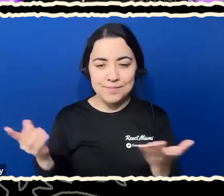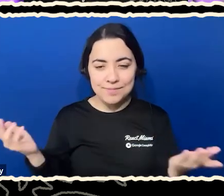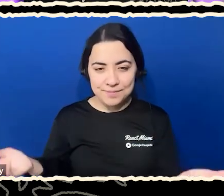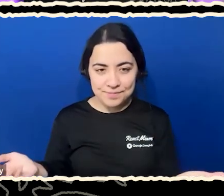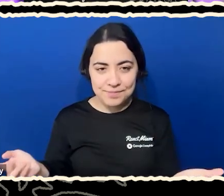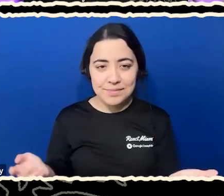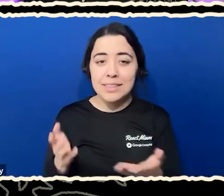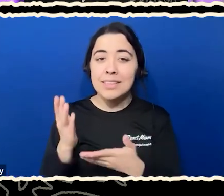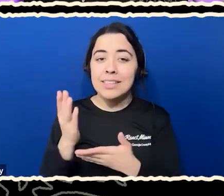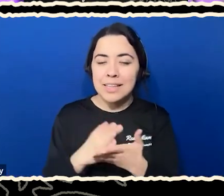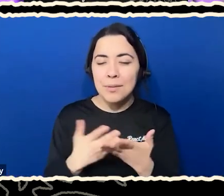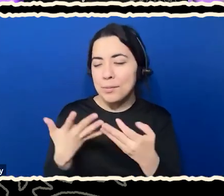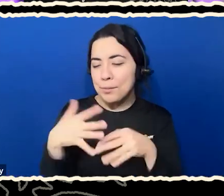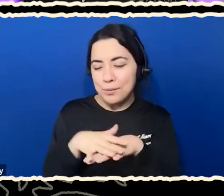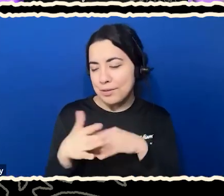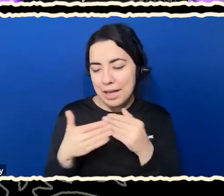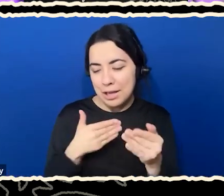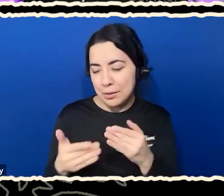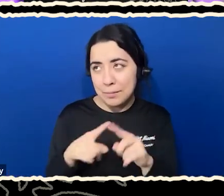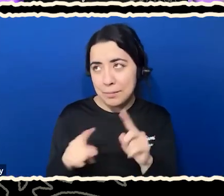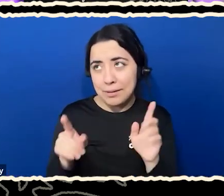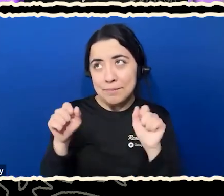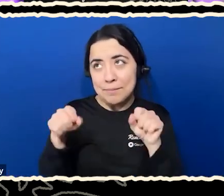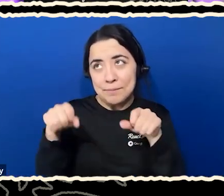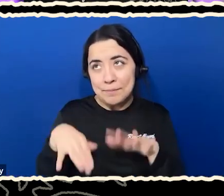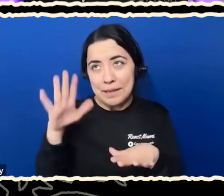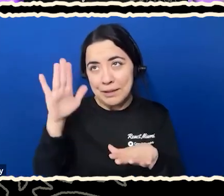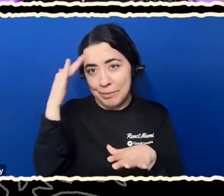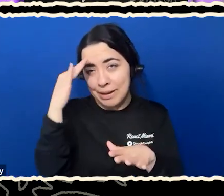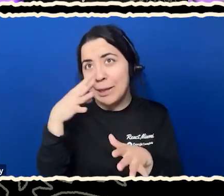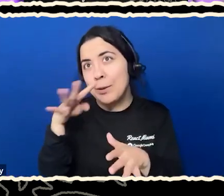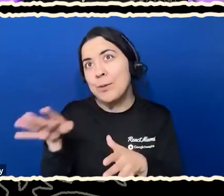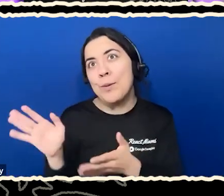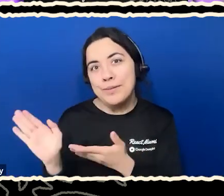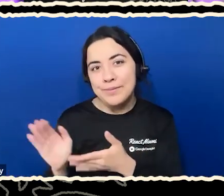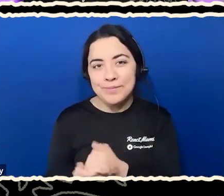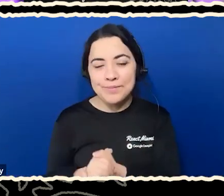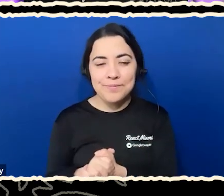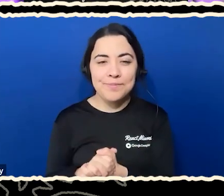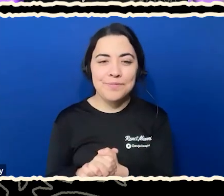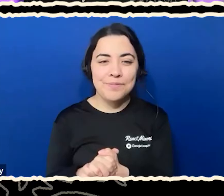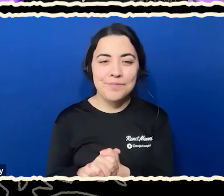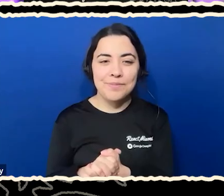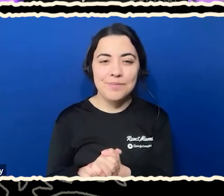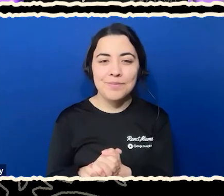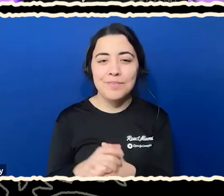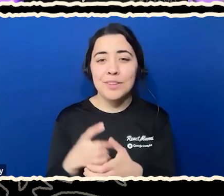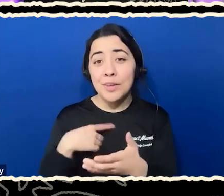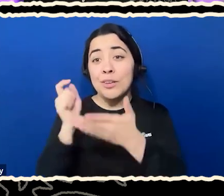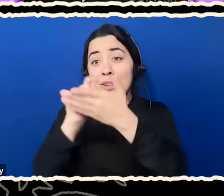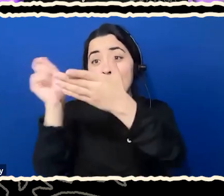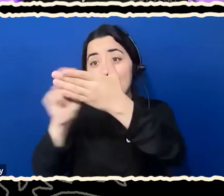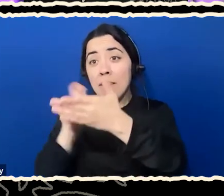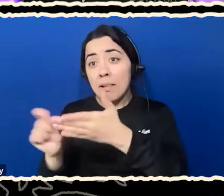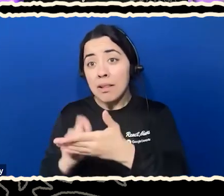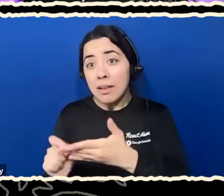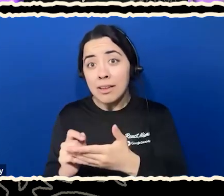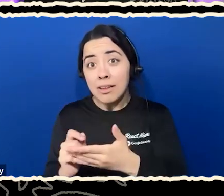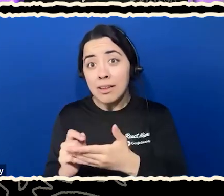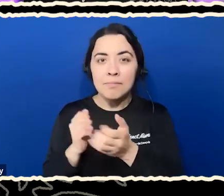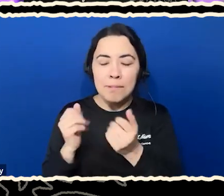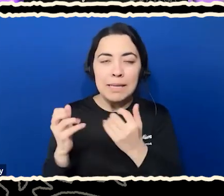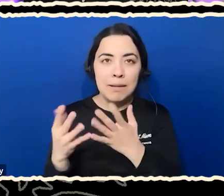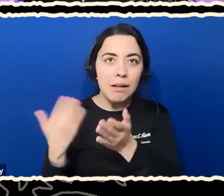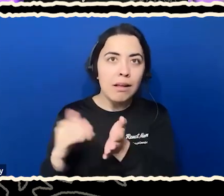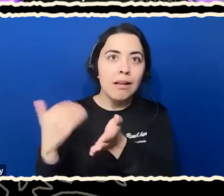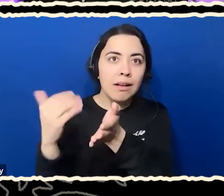And some of them were merged anyways, but never mind. Ignore that. We broke this many times. We rebuilt it from scratch